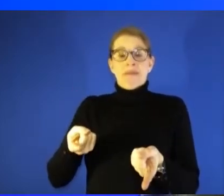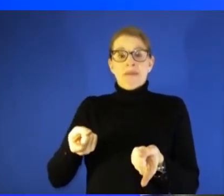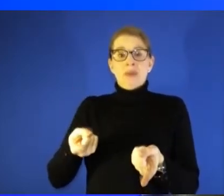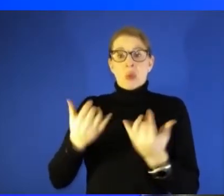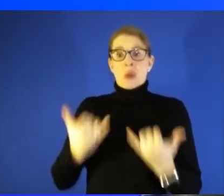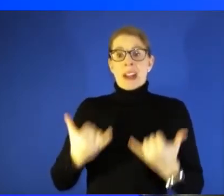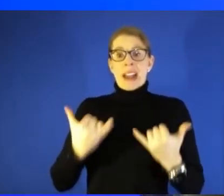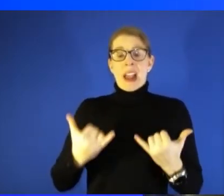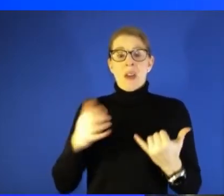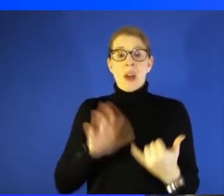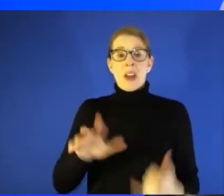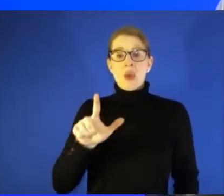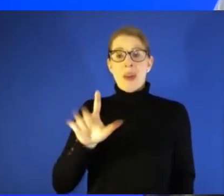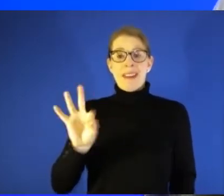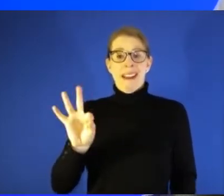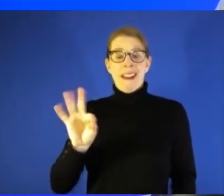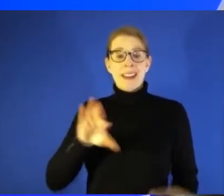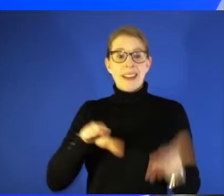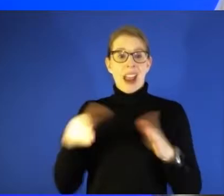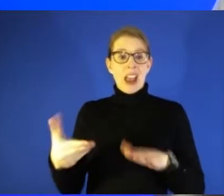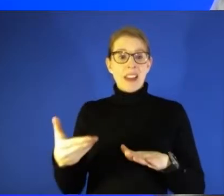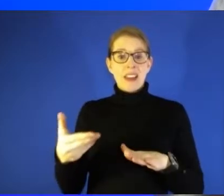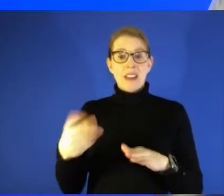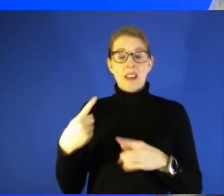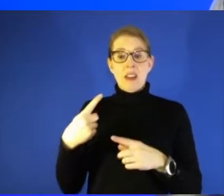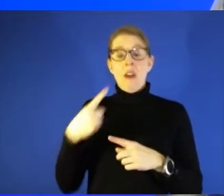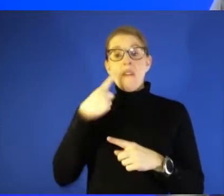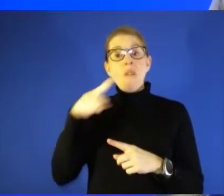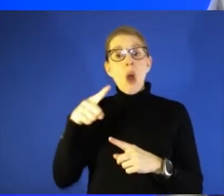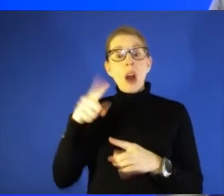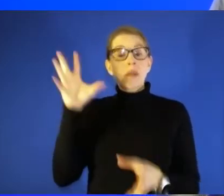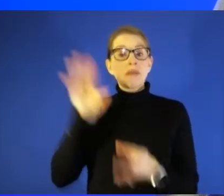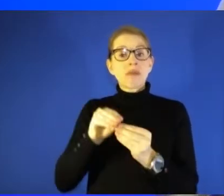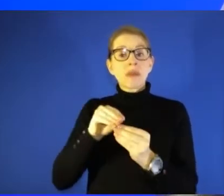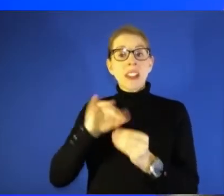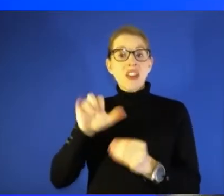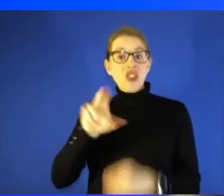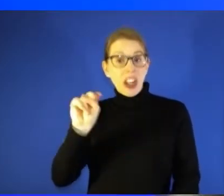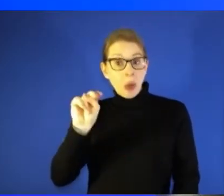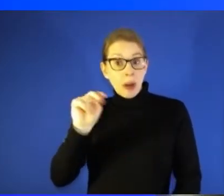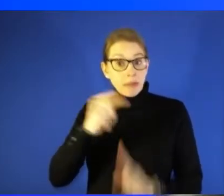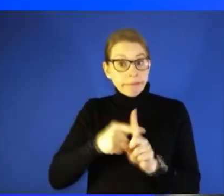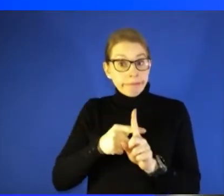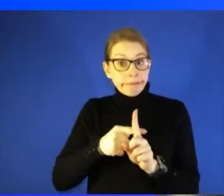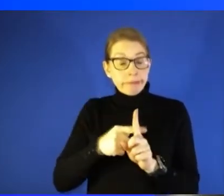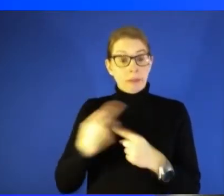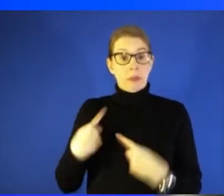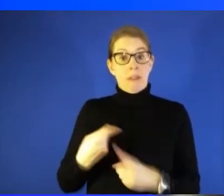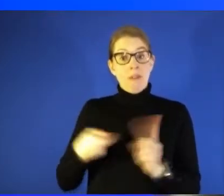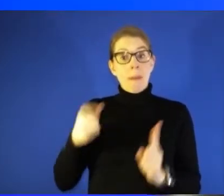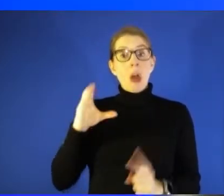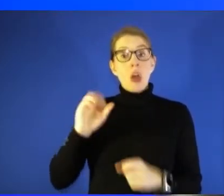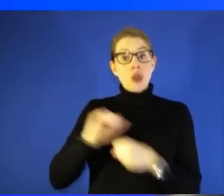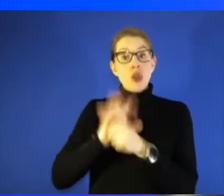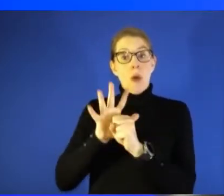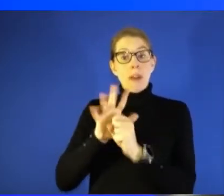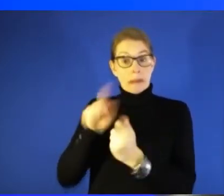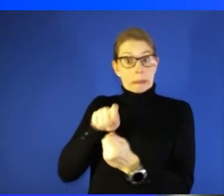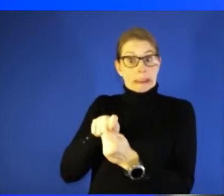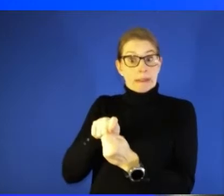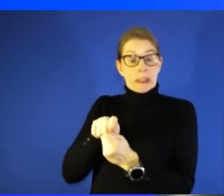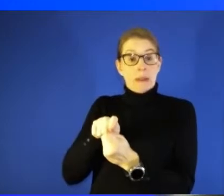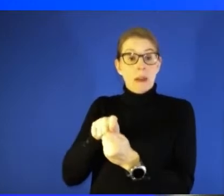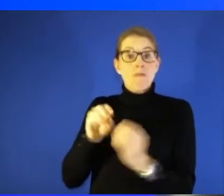we're about 29 deaths or so for the month of January so far from COVID specifically, which is more